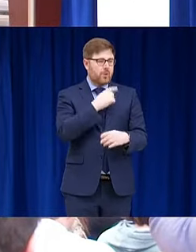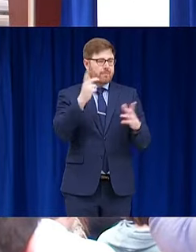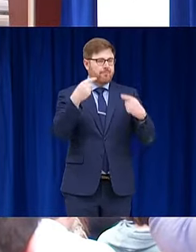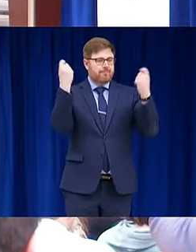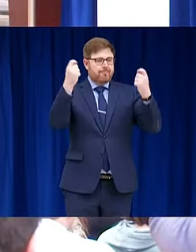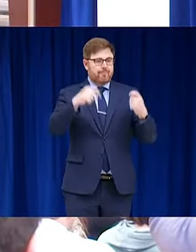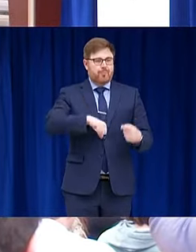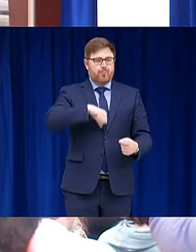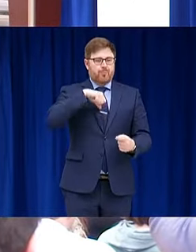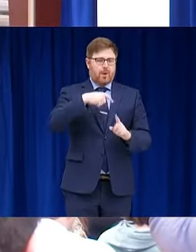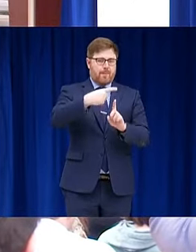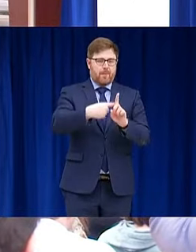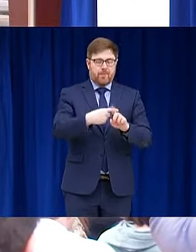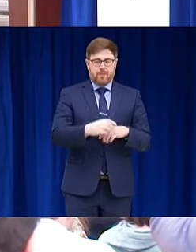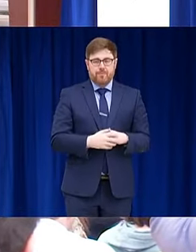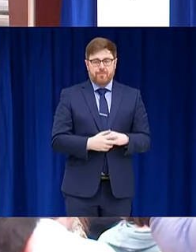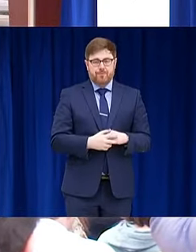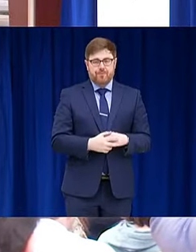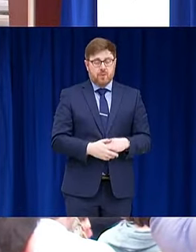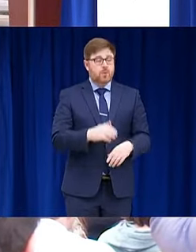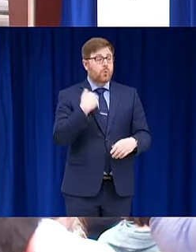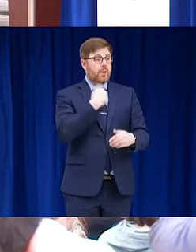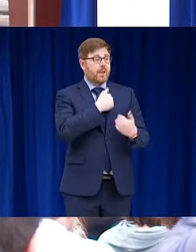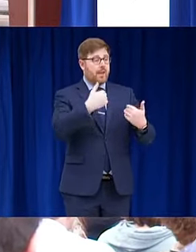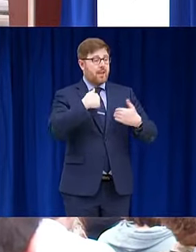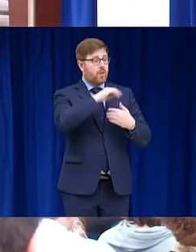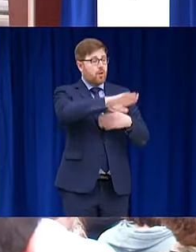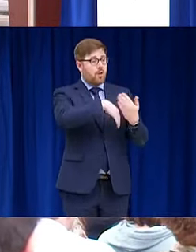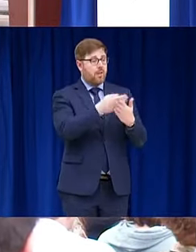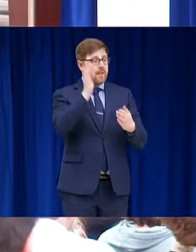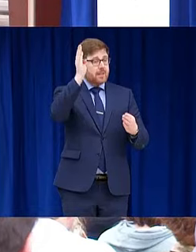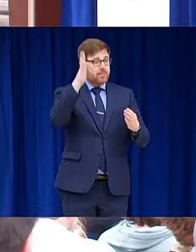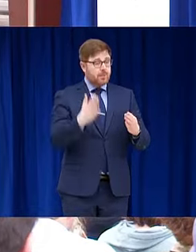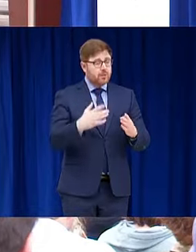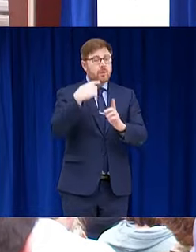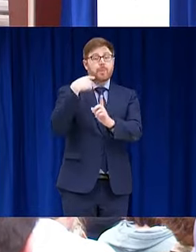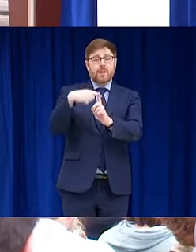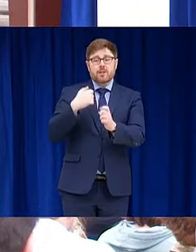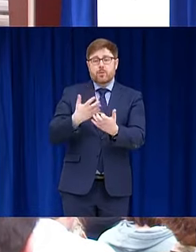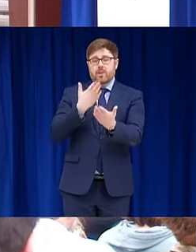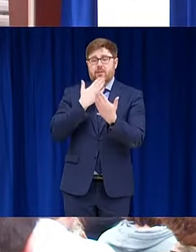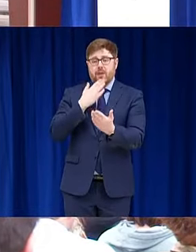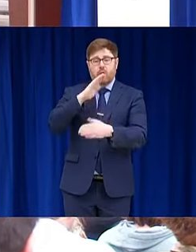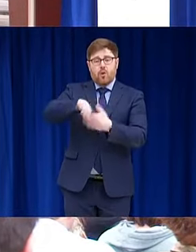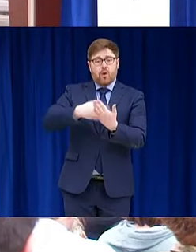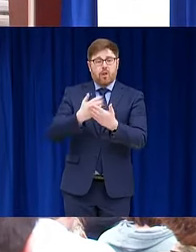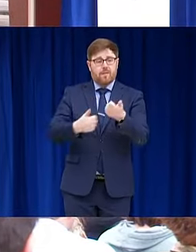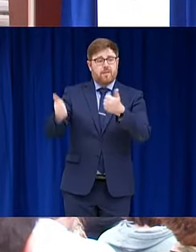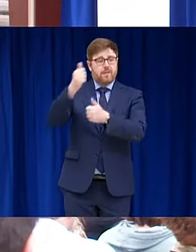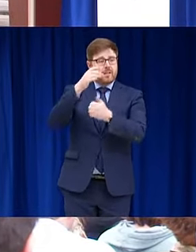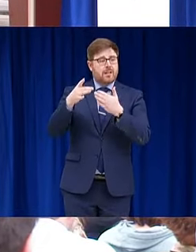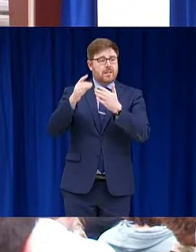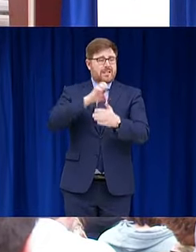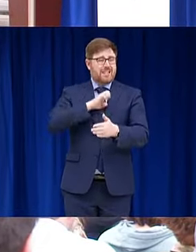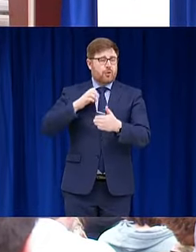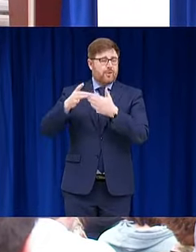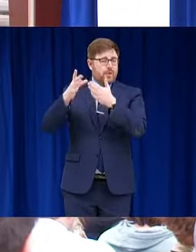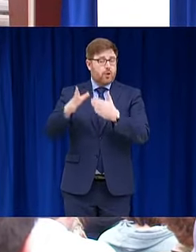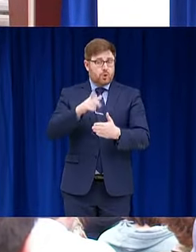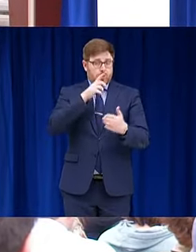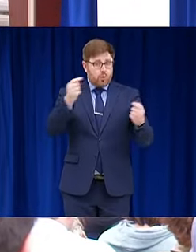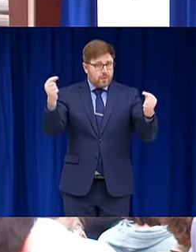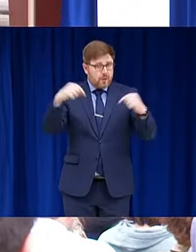In addition to our distinguished speakers, I want to welcome all the senior leaders who have taken their time out of their schedule to join us today. Thank you for being